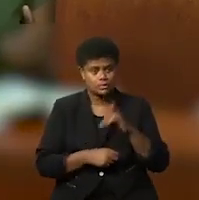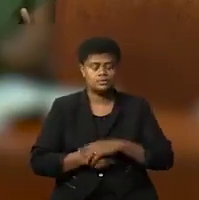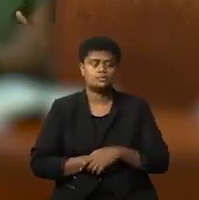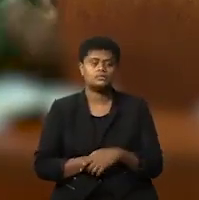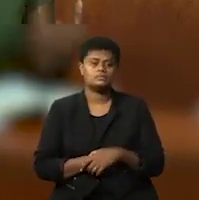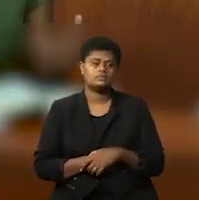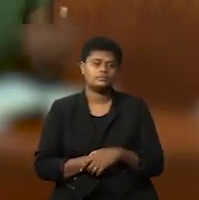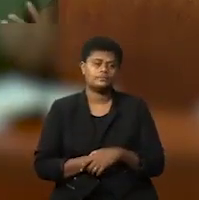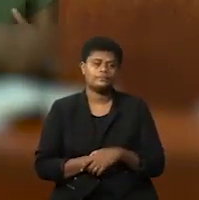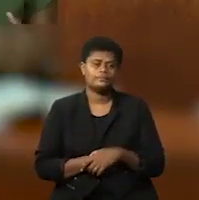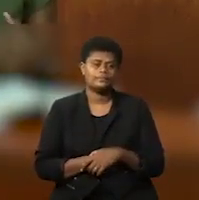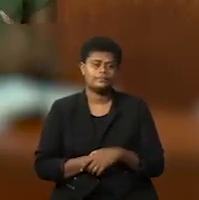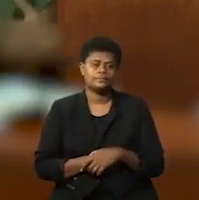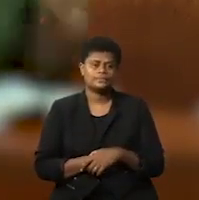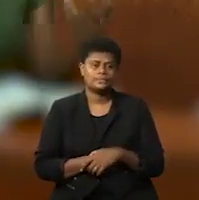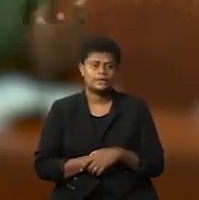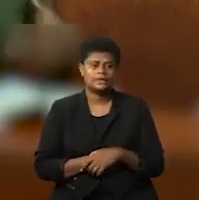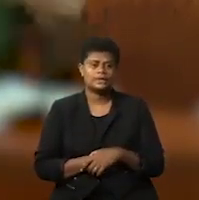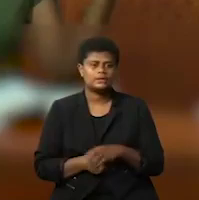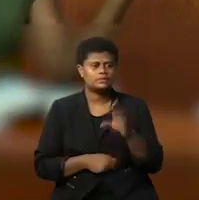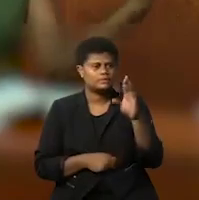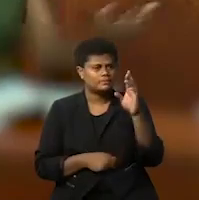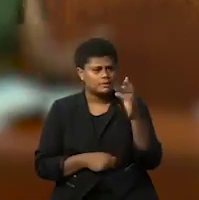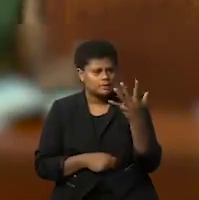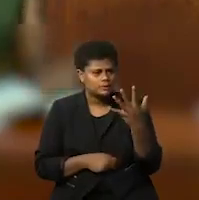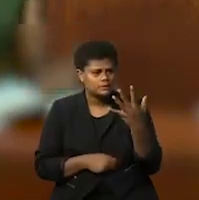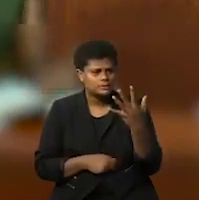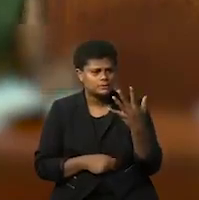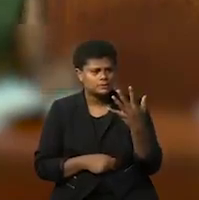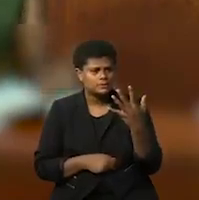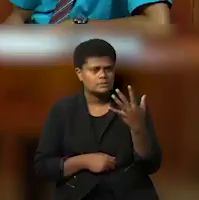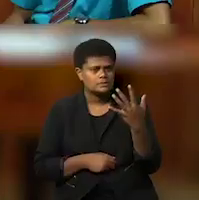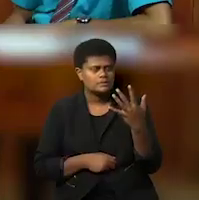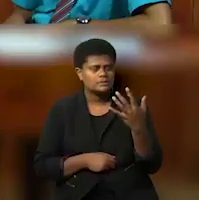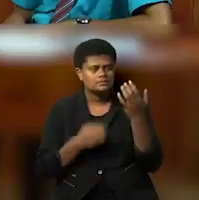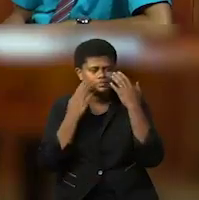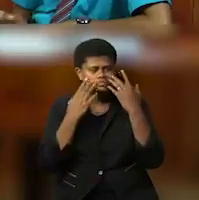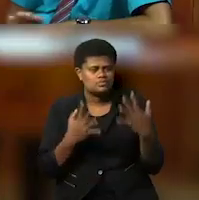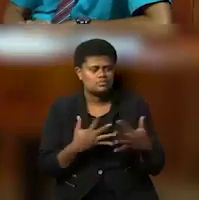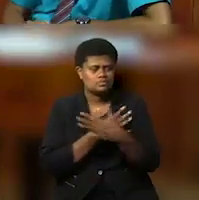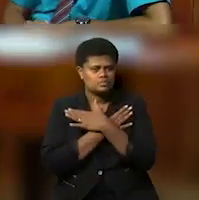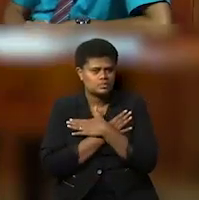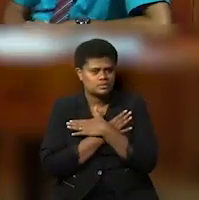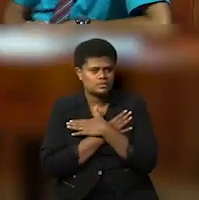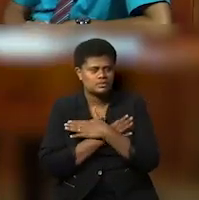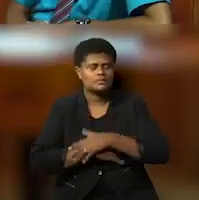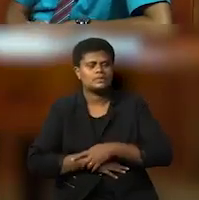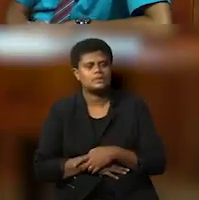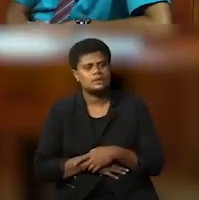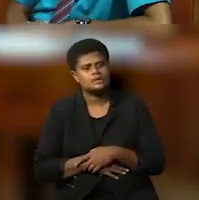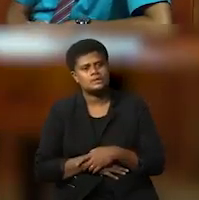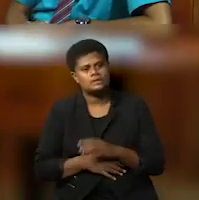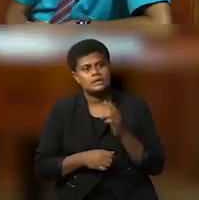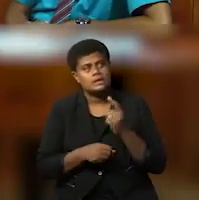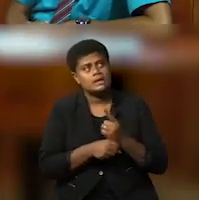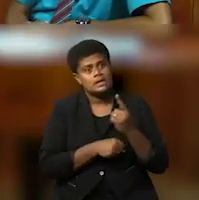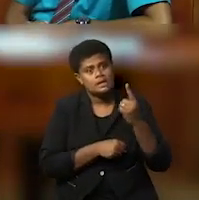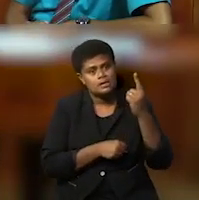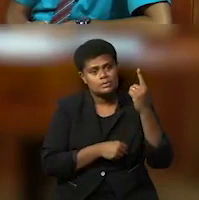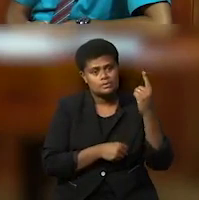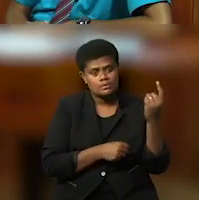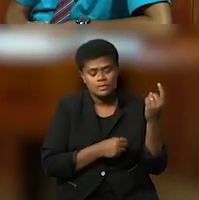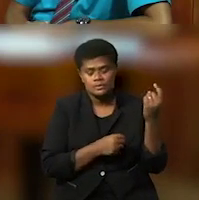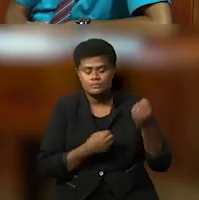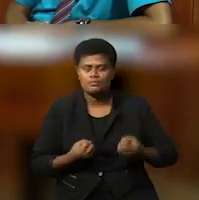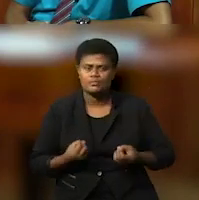a epitome or the reflection or manifestation of love. A God who offers you redemption, and then